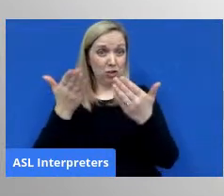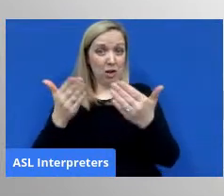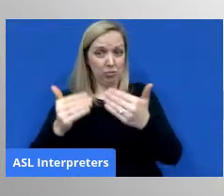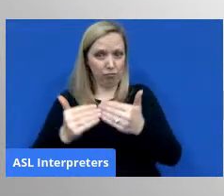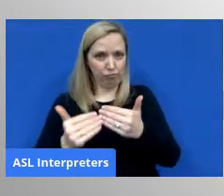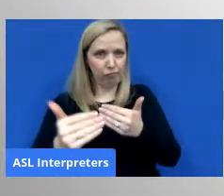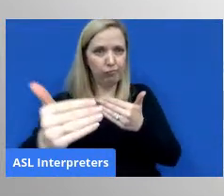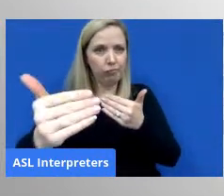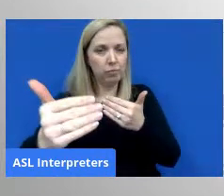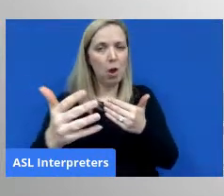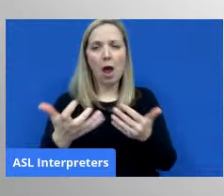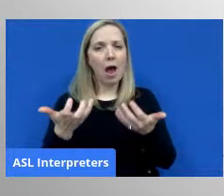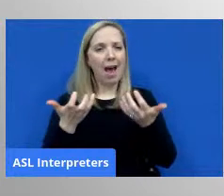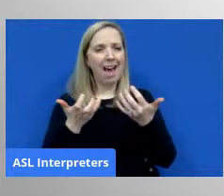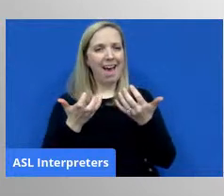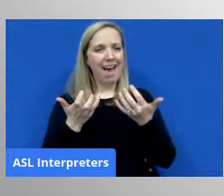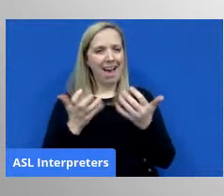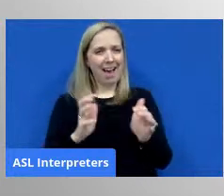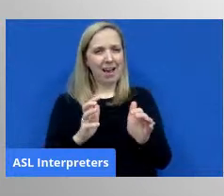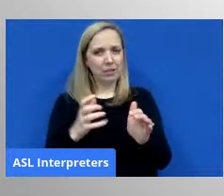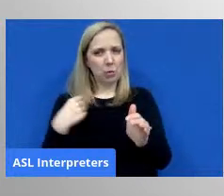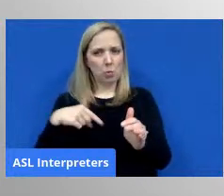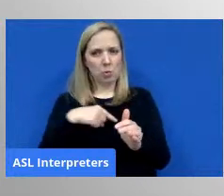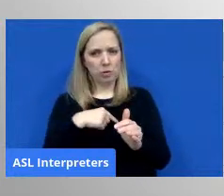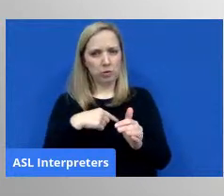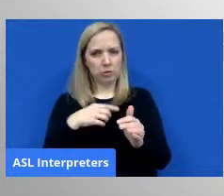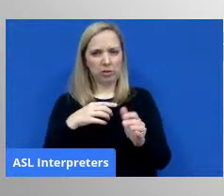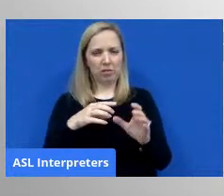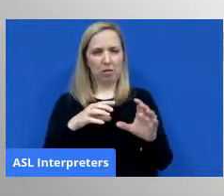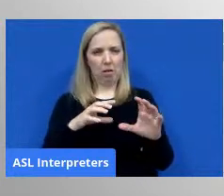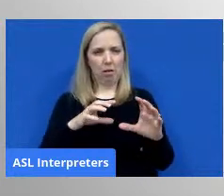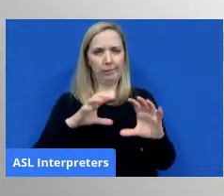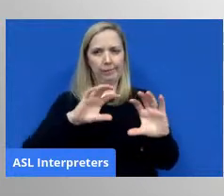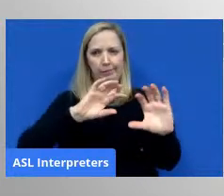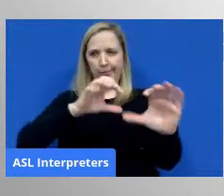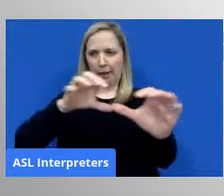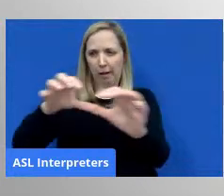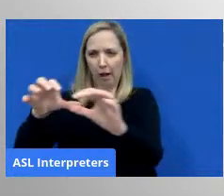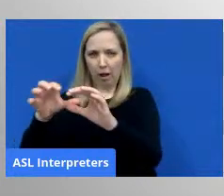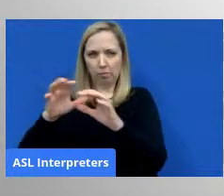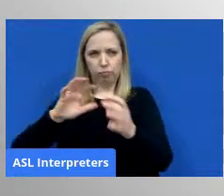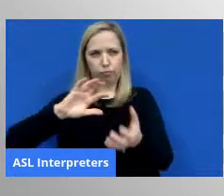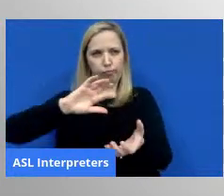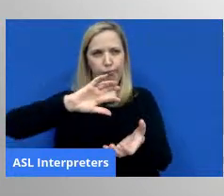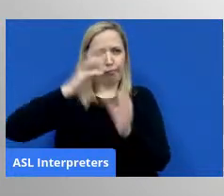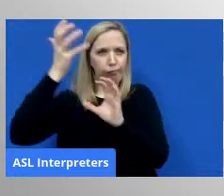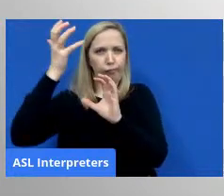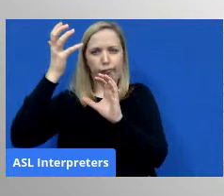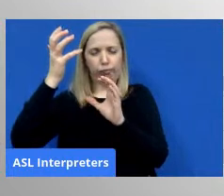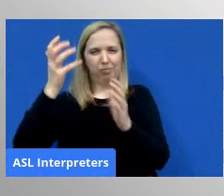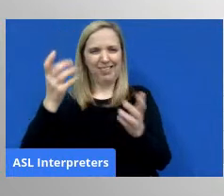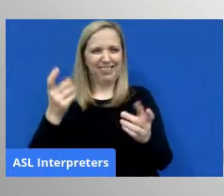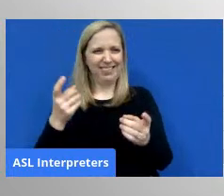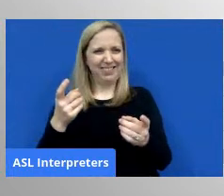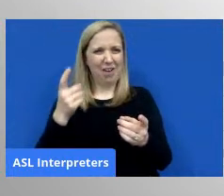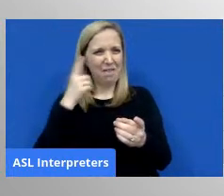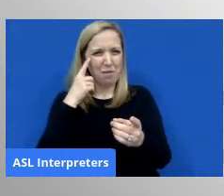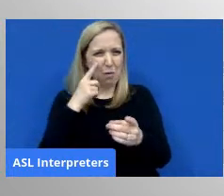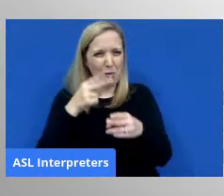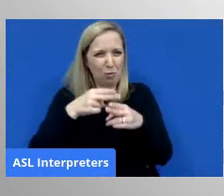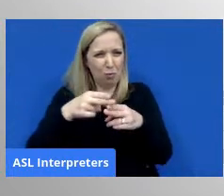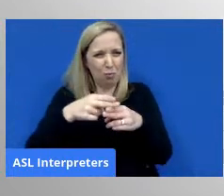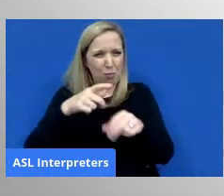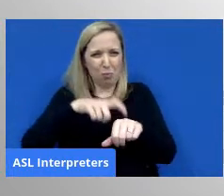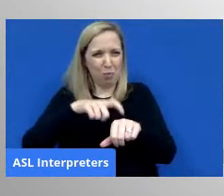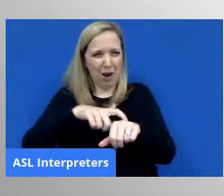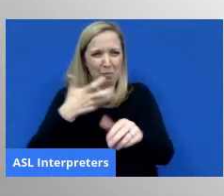us to get too far into like trying to refigure the committees for 2 or 3 weeks. Okay, I'm